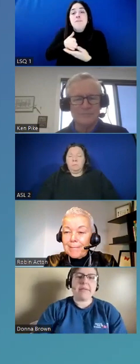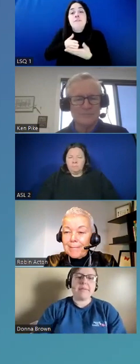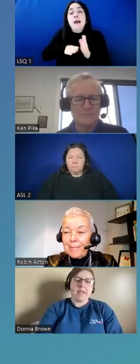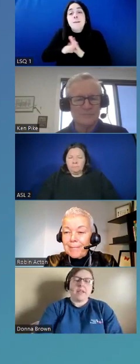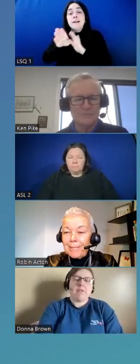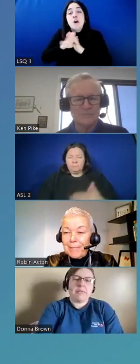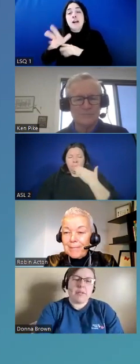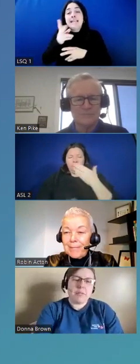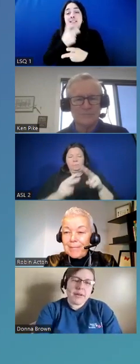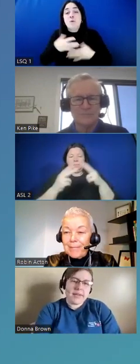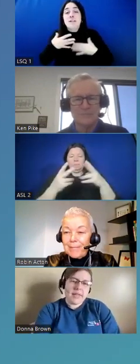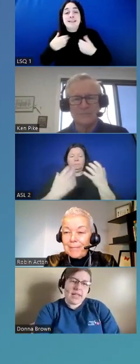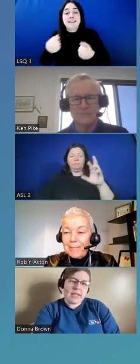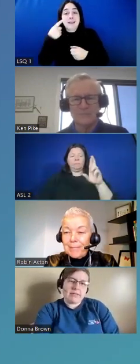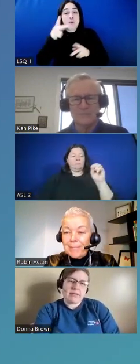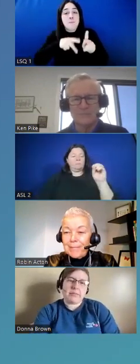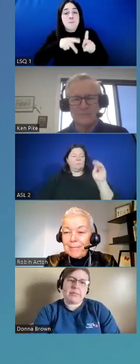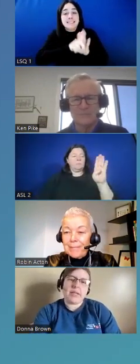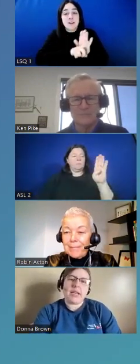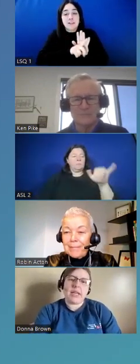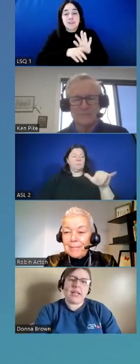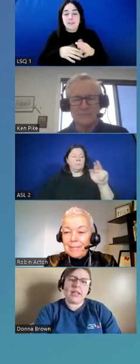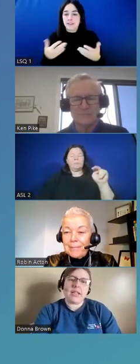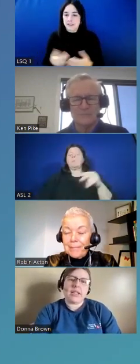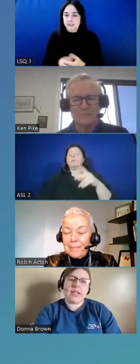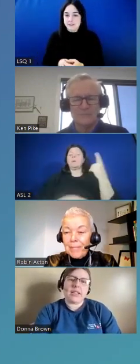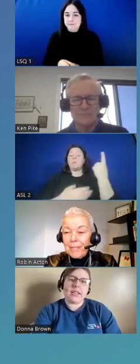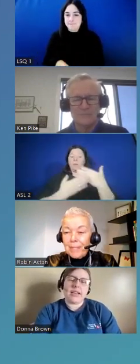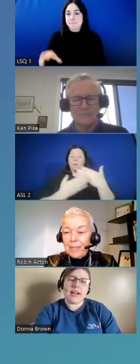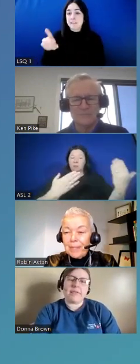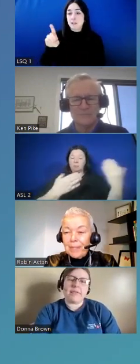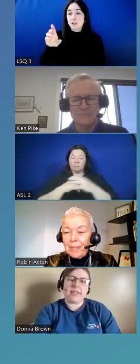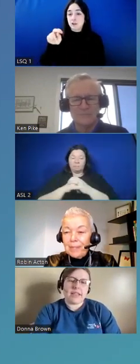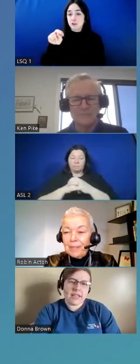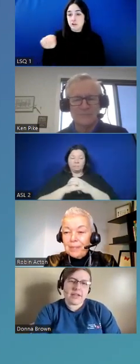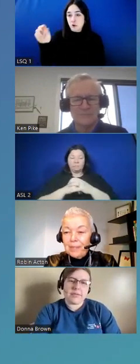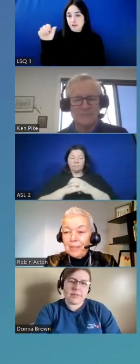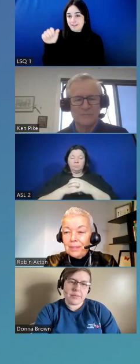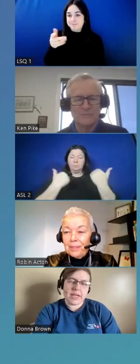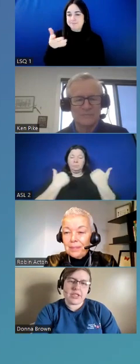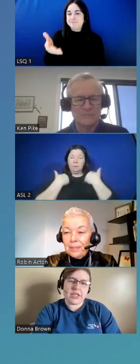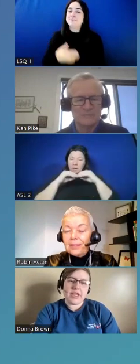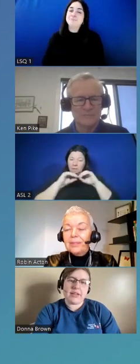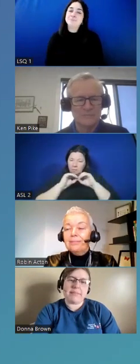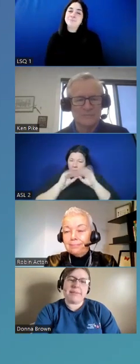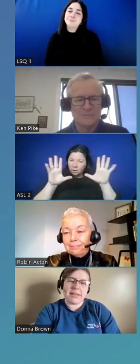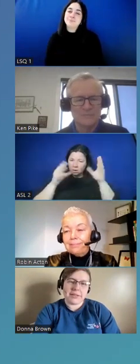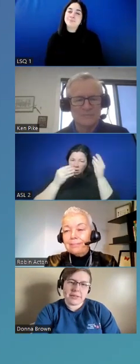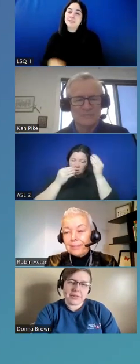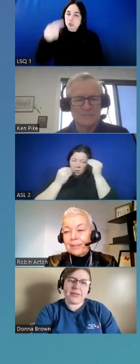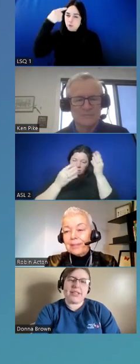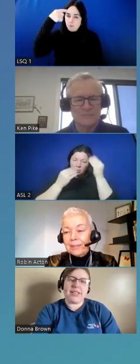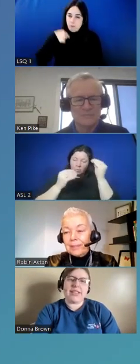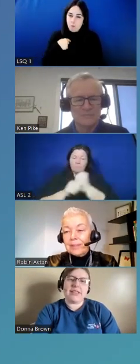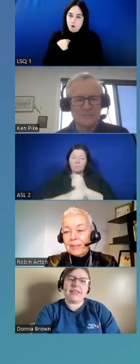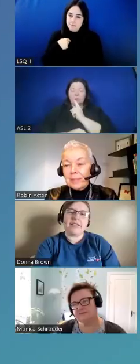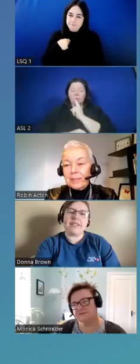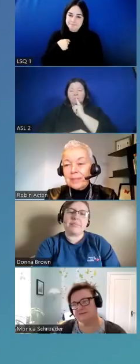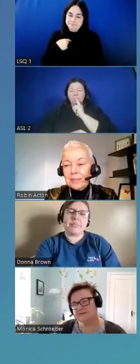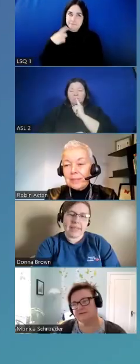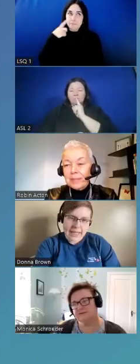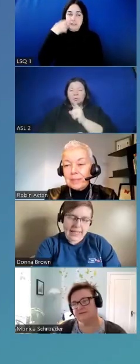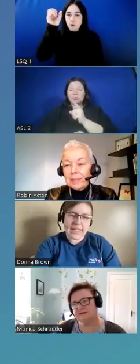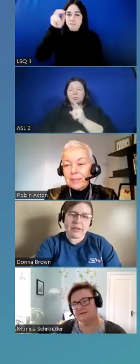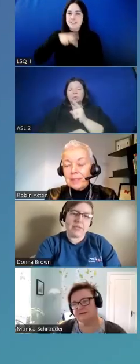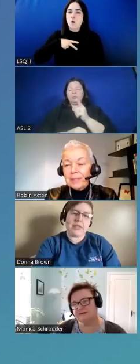Thank you, Robin. Well, the one thing it will be have clear information that make sure there